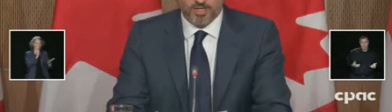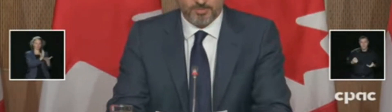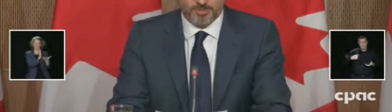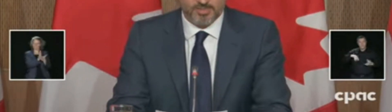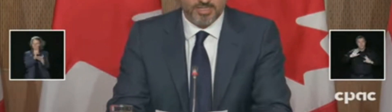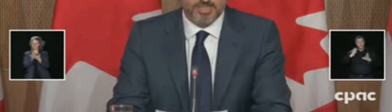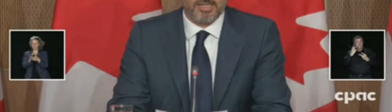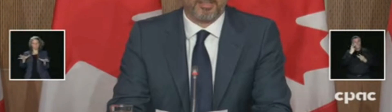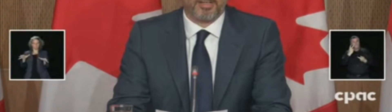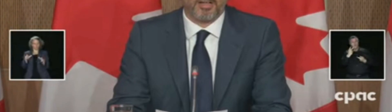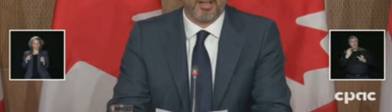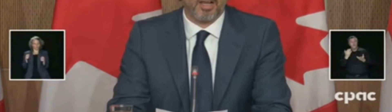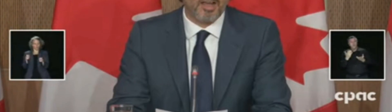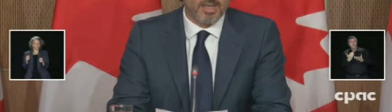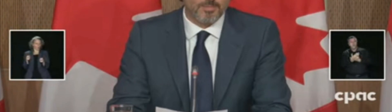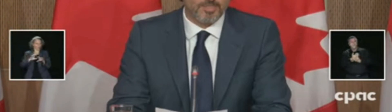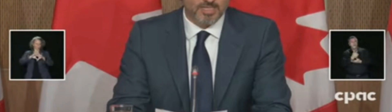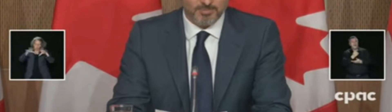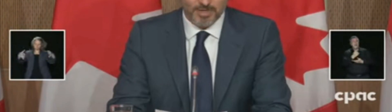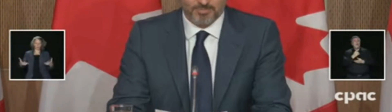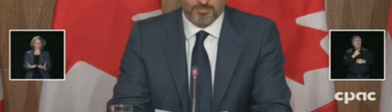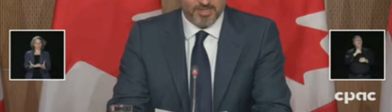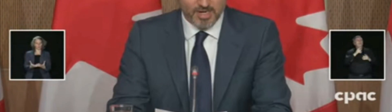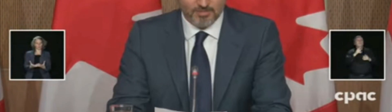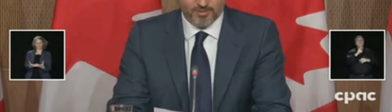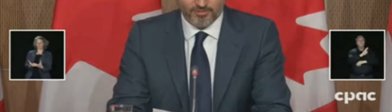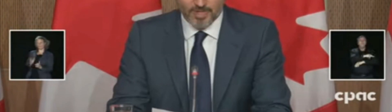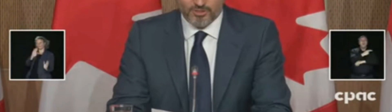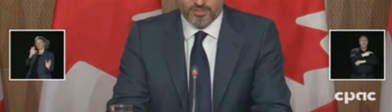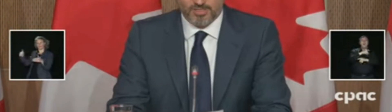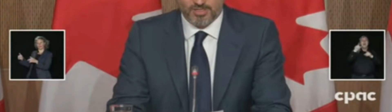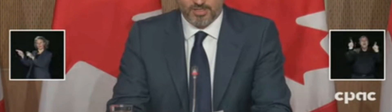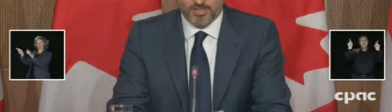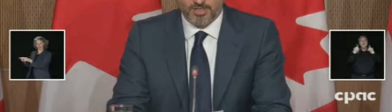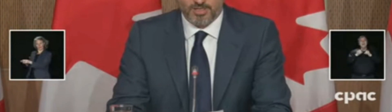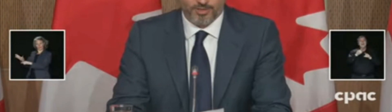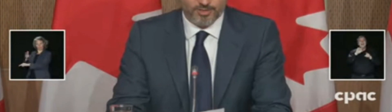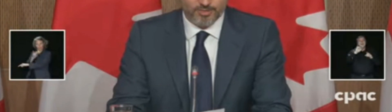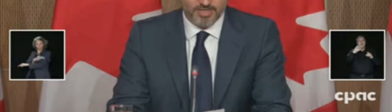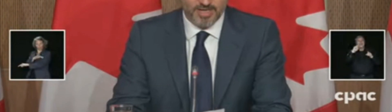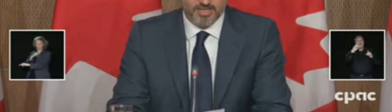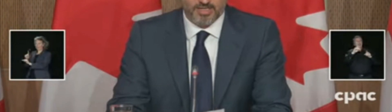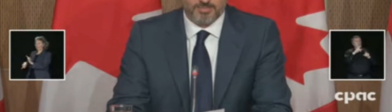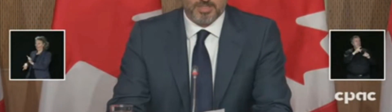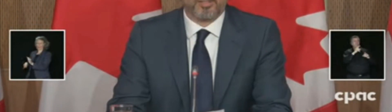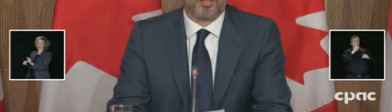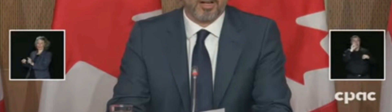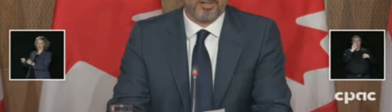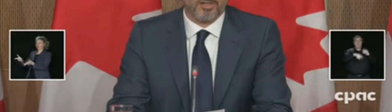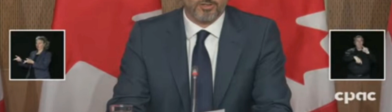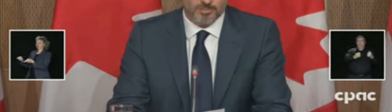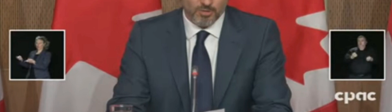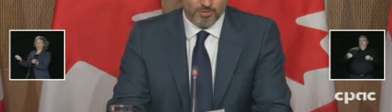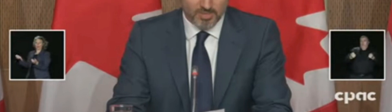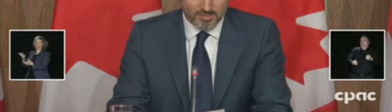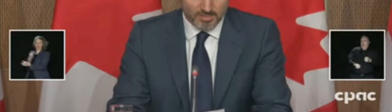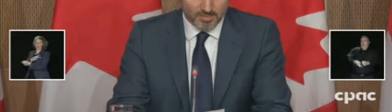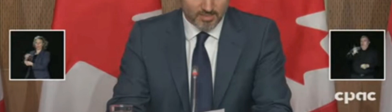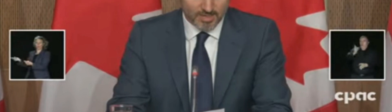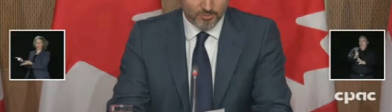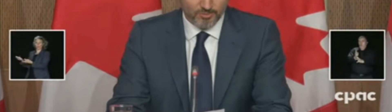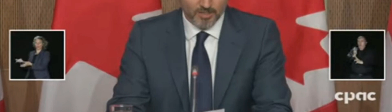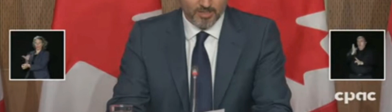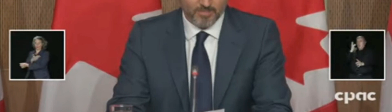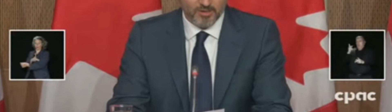news from hospitals in India that are unable to keep up with the number of patients. Earlier today, Minister Garneau spoke with his